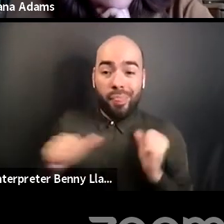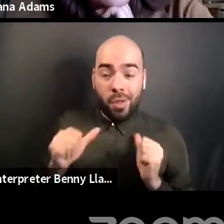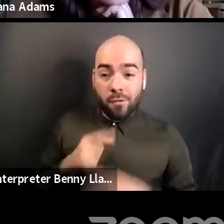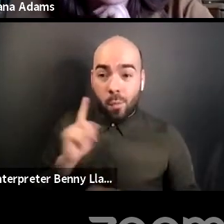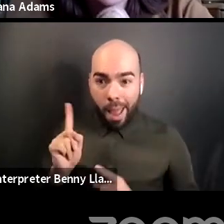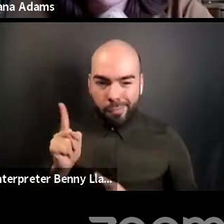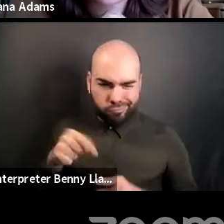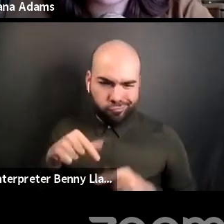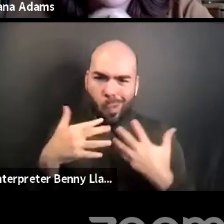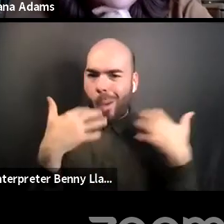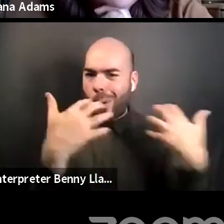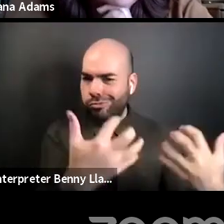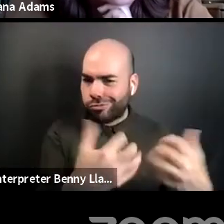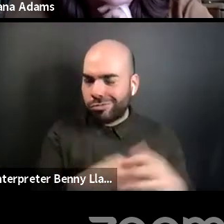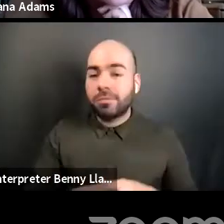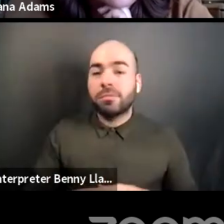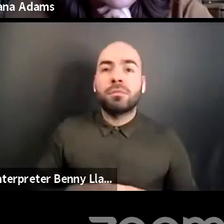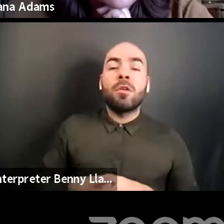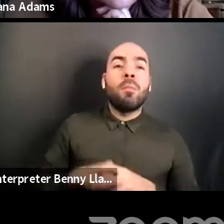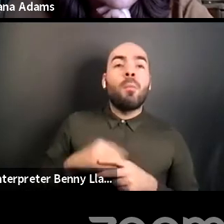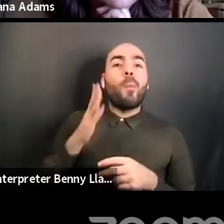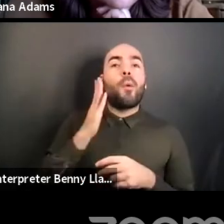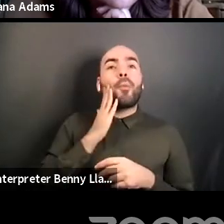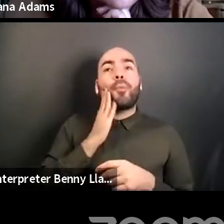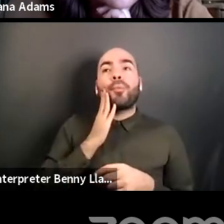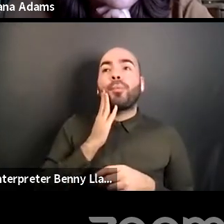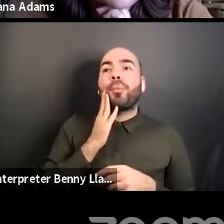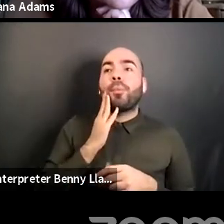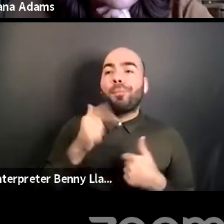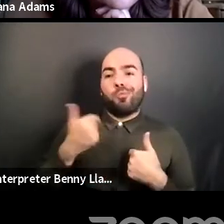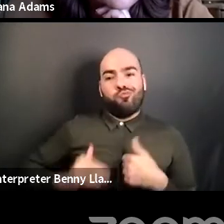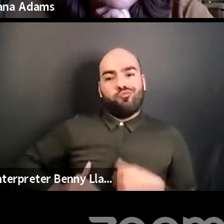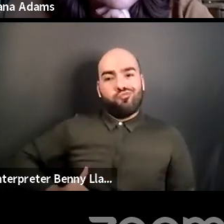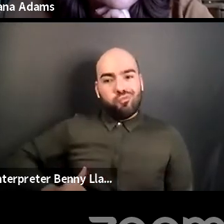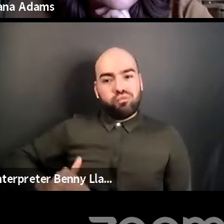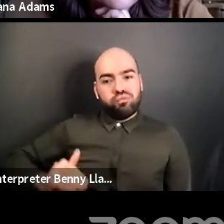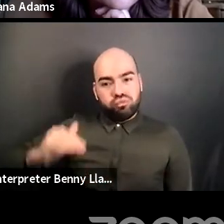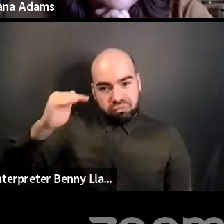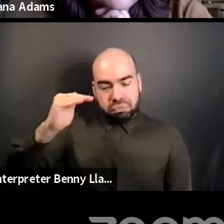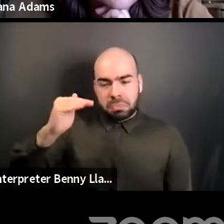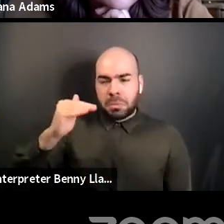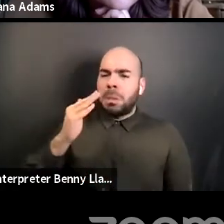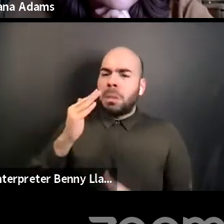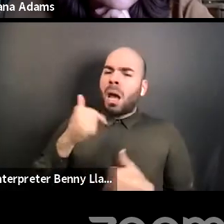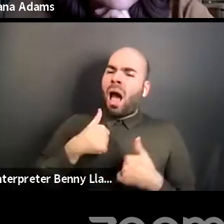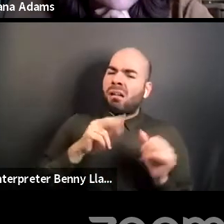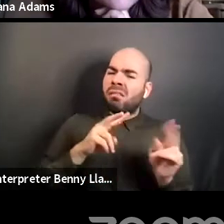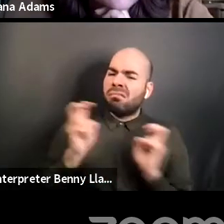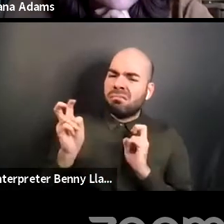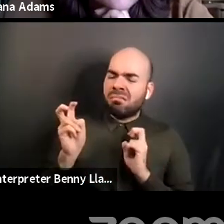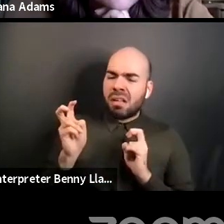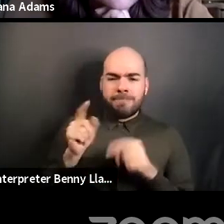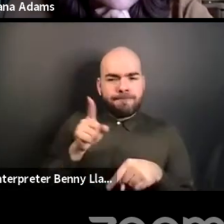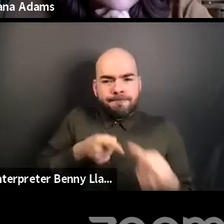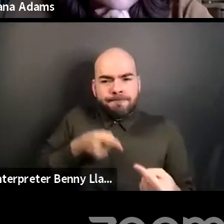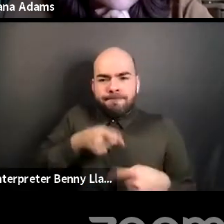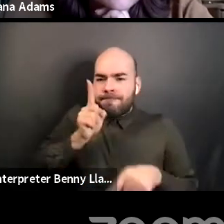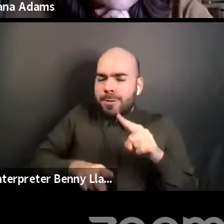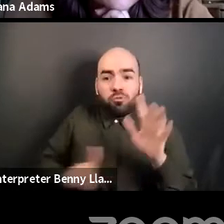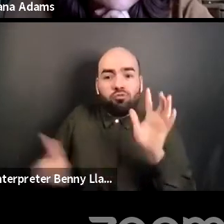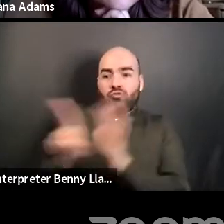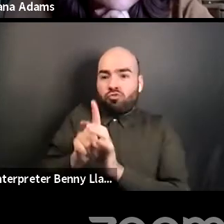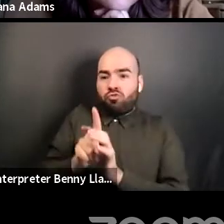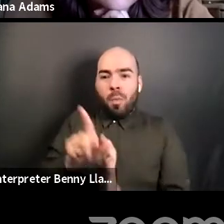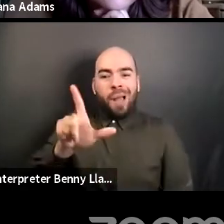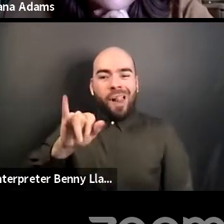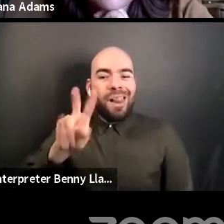But I know that especially even growing up, I had some issues seeing live theater, and especially live theater in